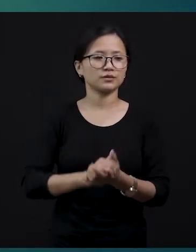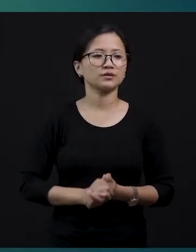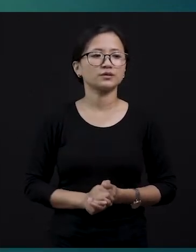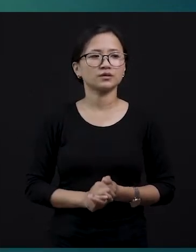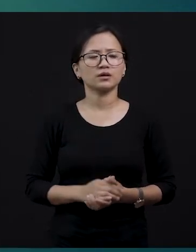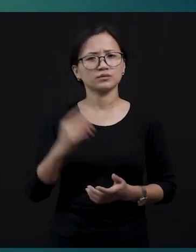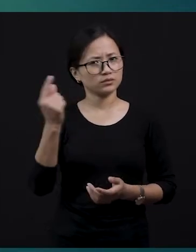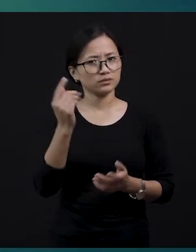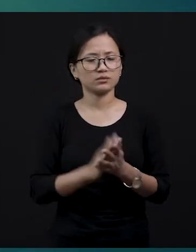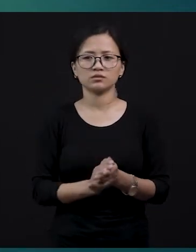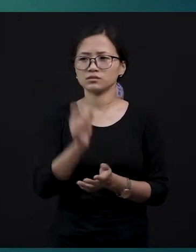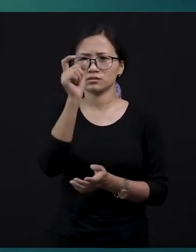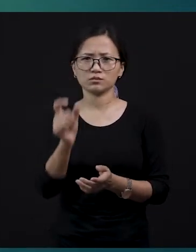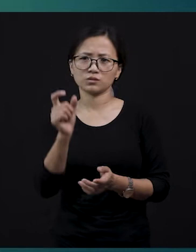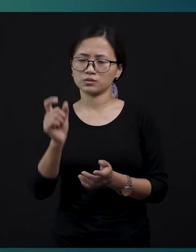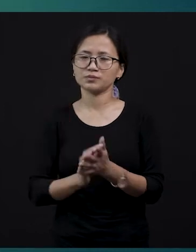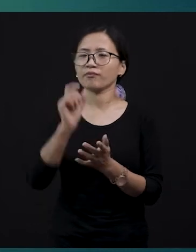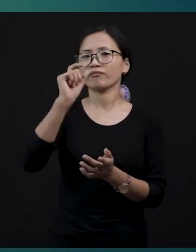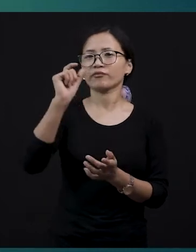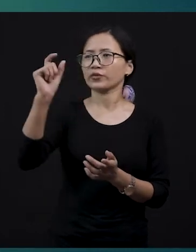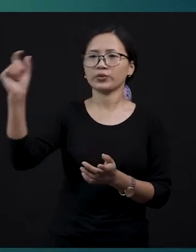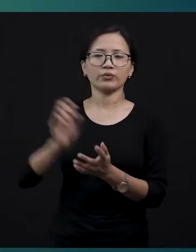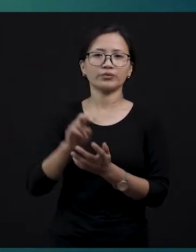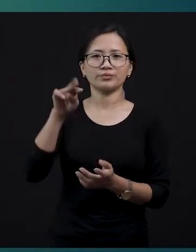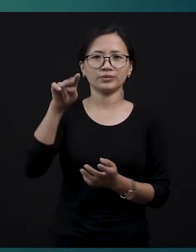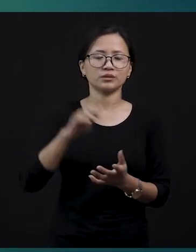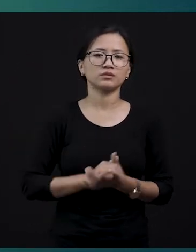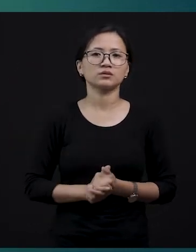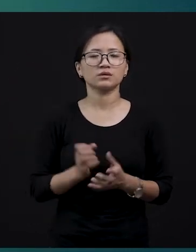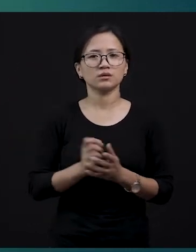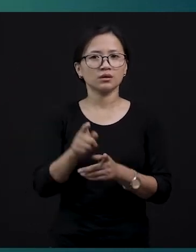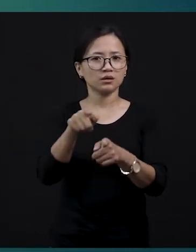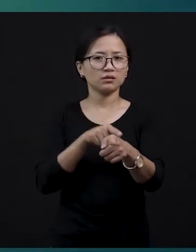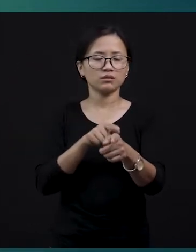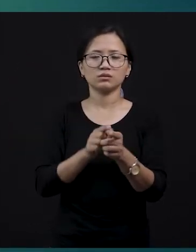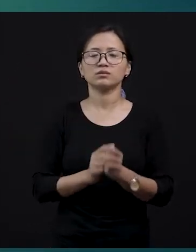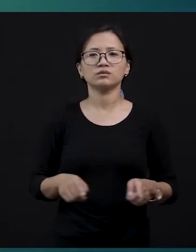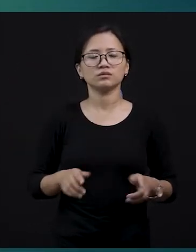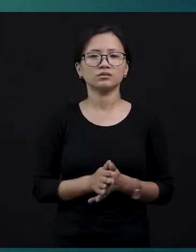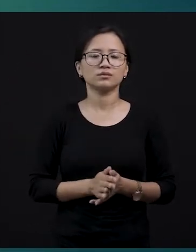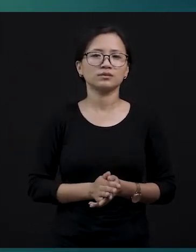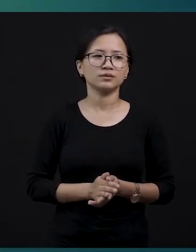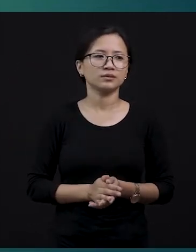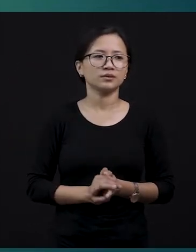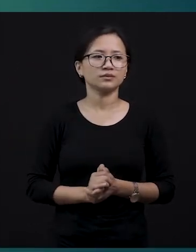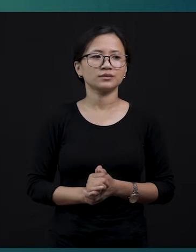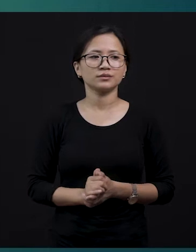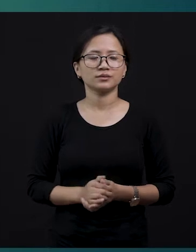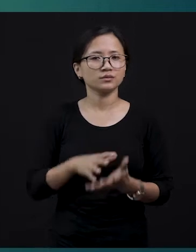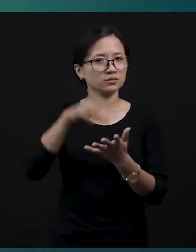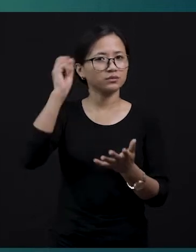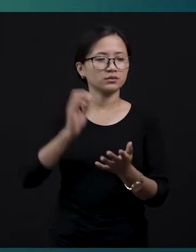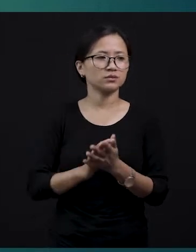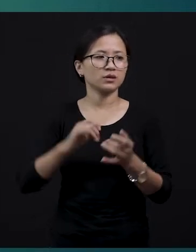Yes, as usual, I've brought some word meanings again. I want you to read the word meanings along with me, okay? The first word meaning that we are going to